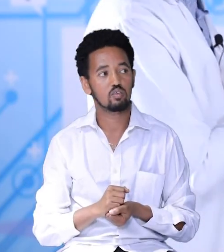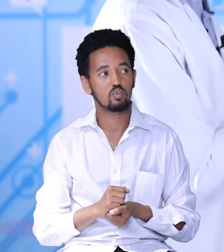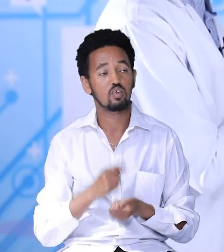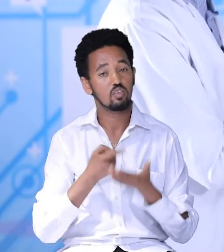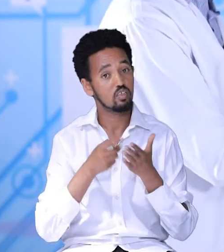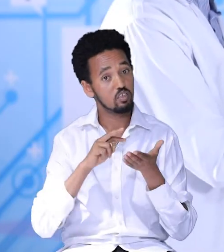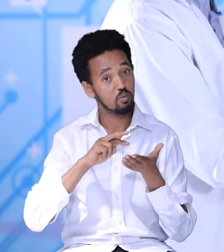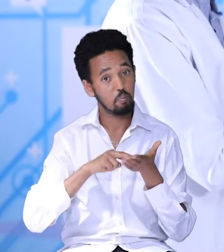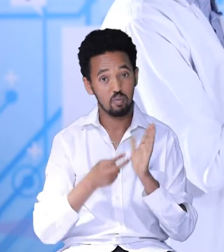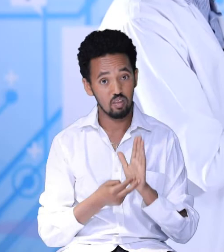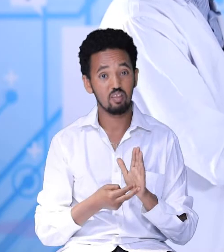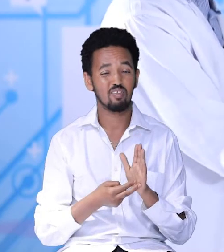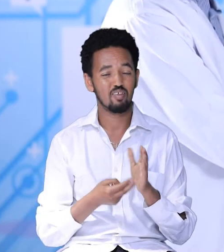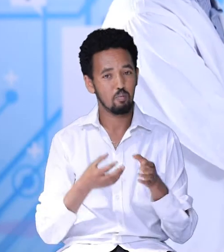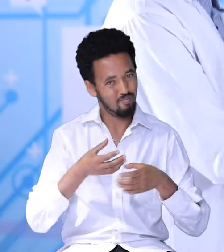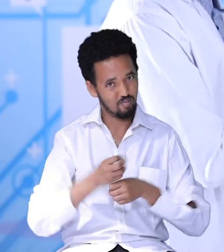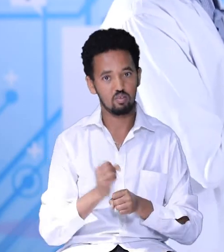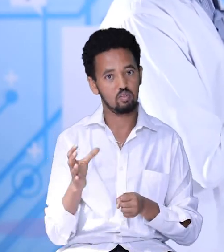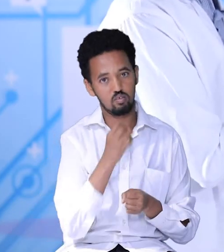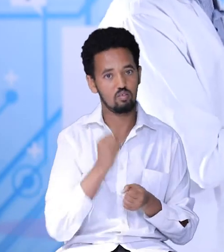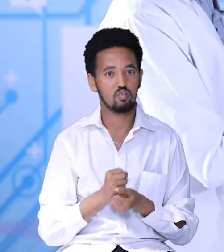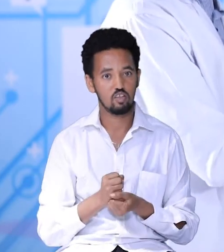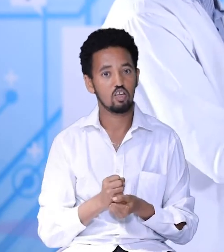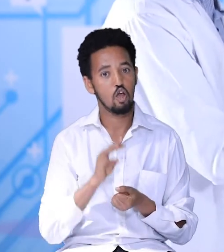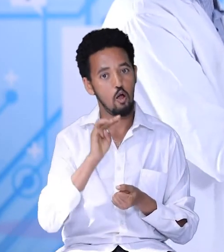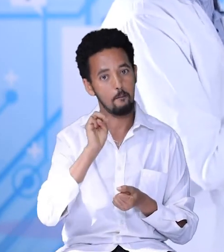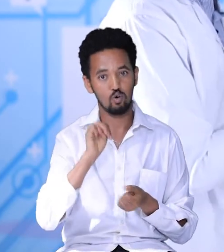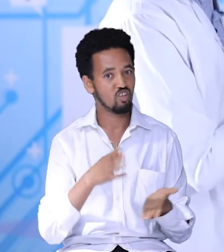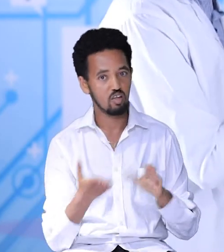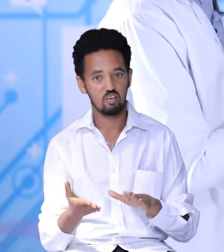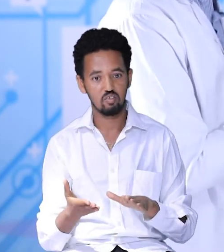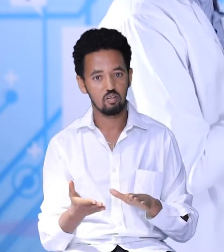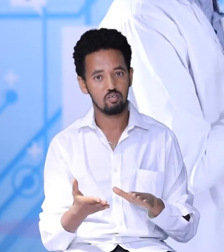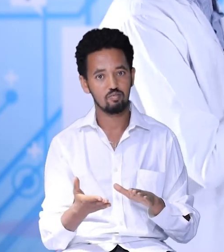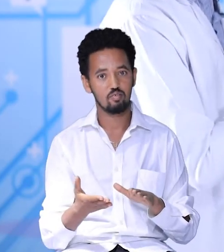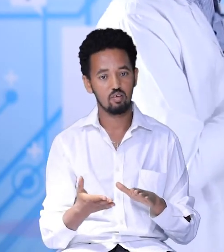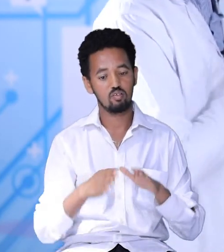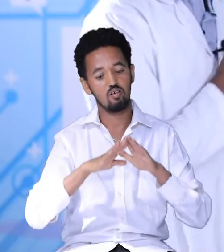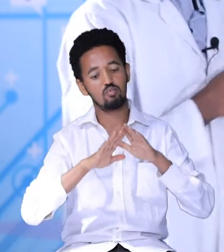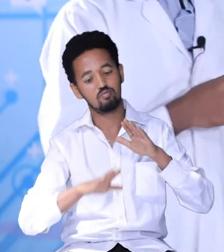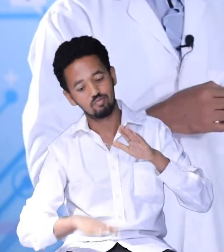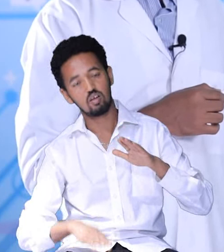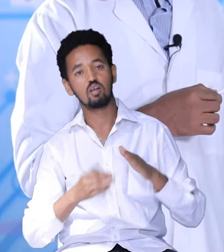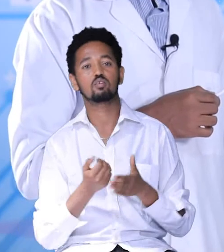This means the amount of infant mortality rate is decreasing